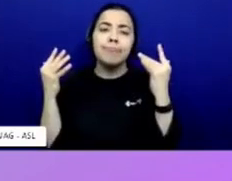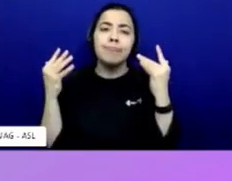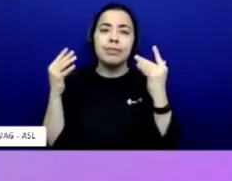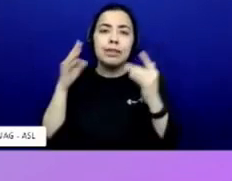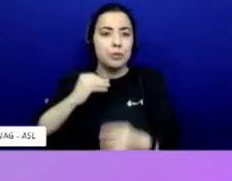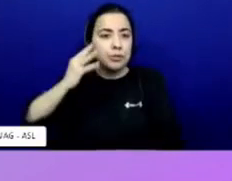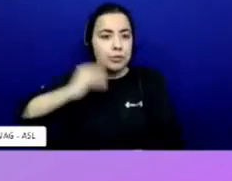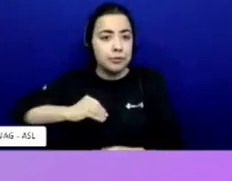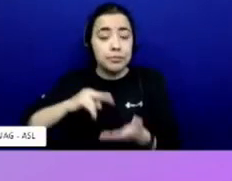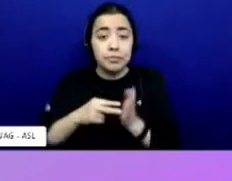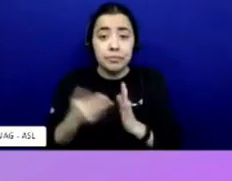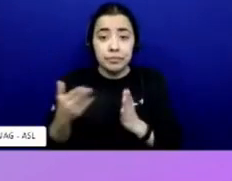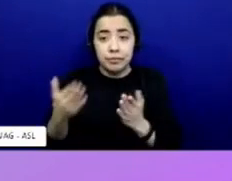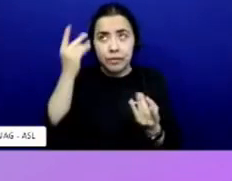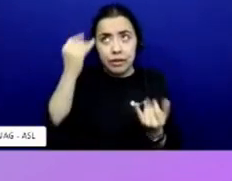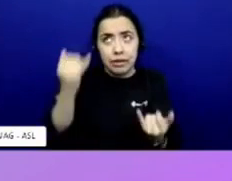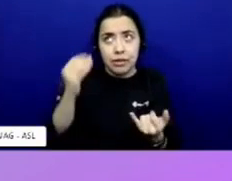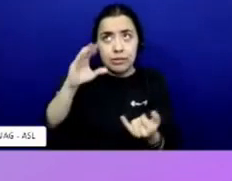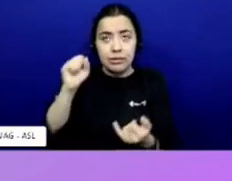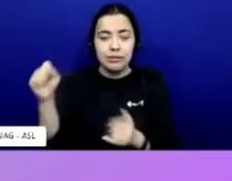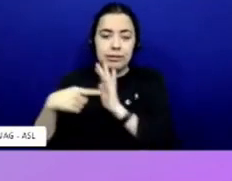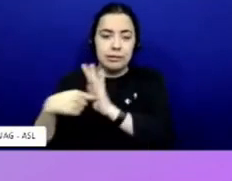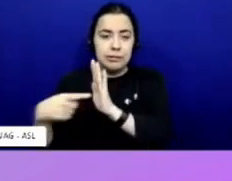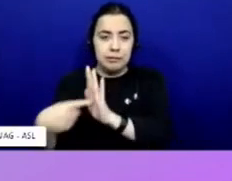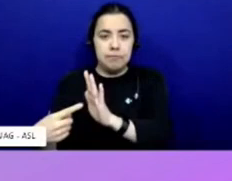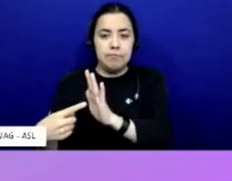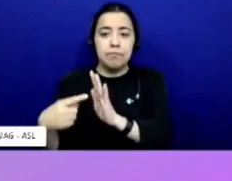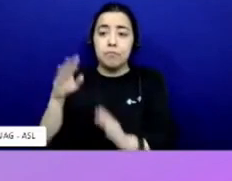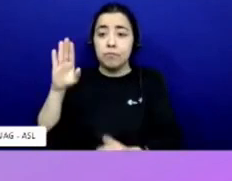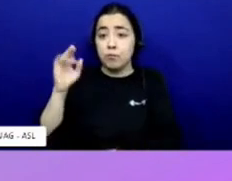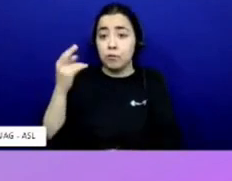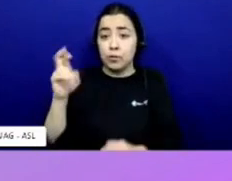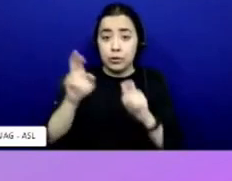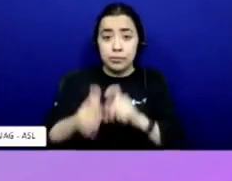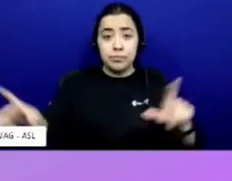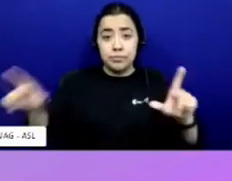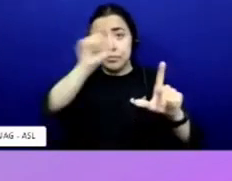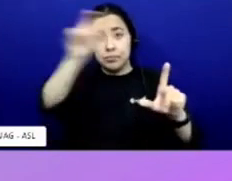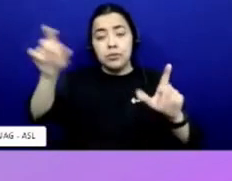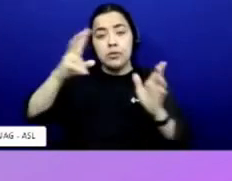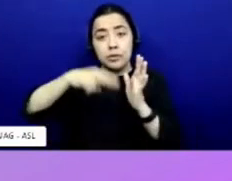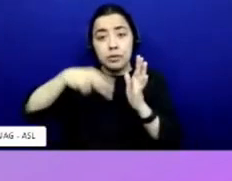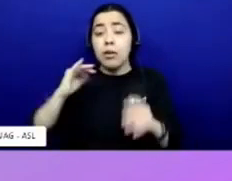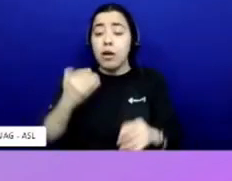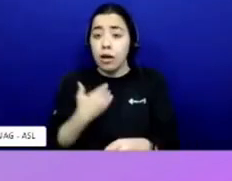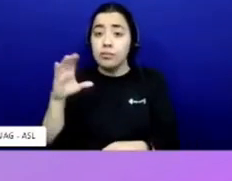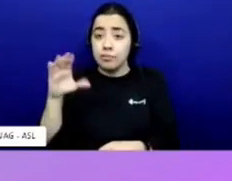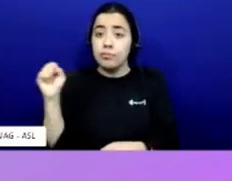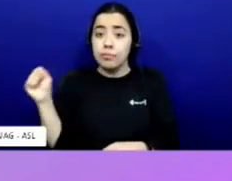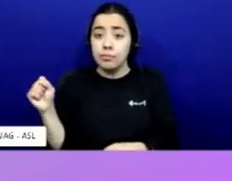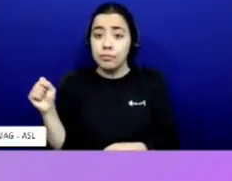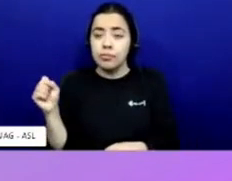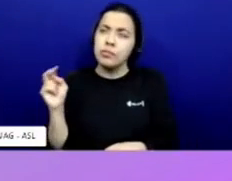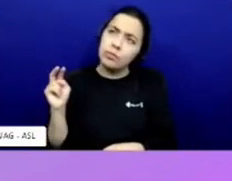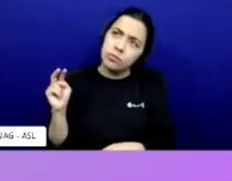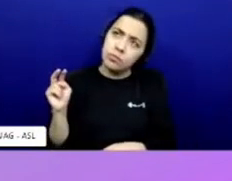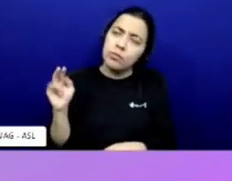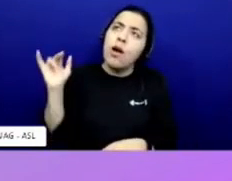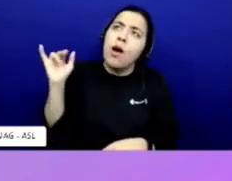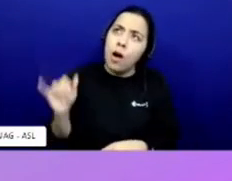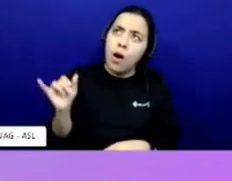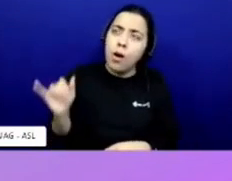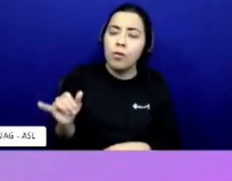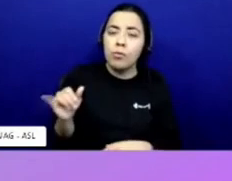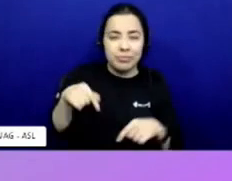what's happening with our CSS examples, right? Because the browser is reading our CSS and going, oh,